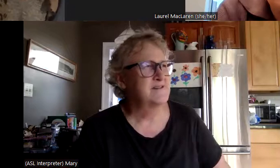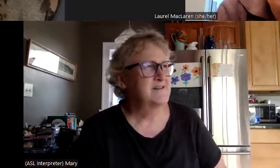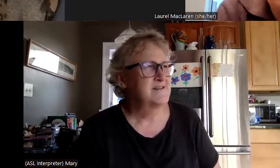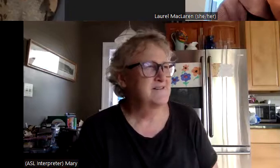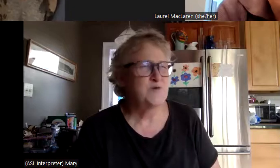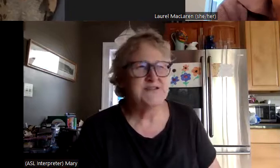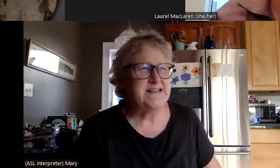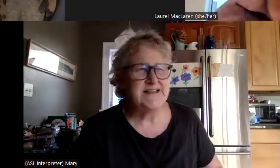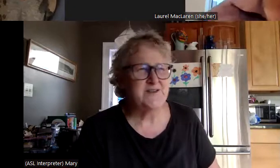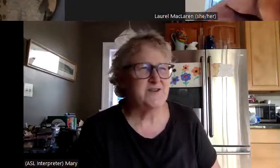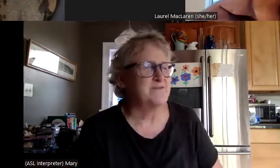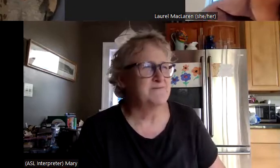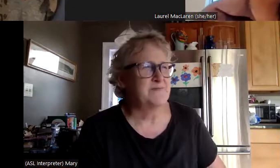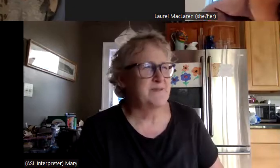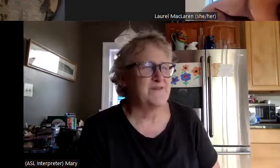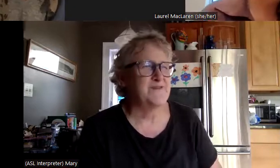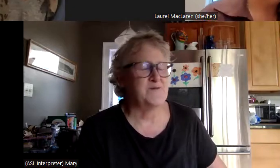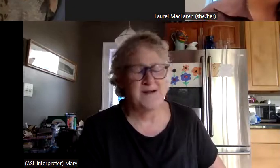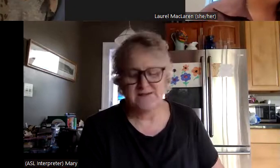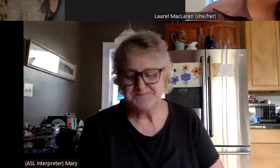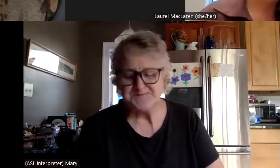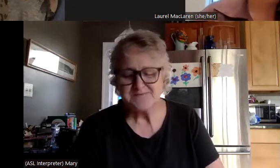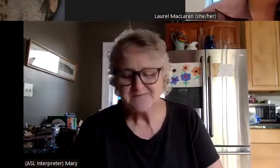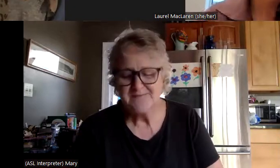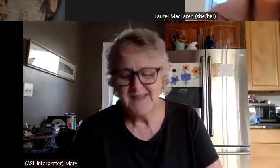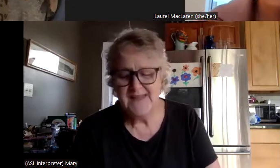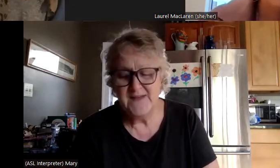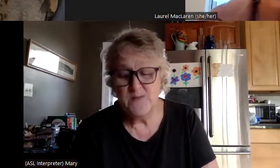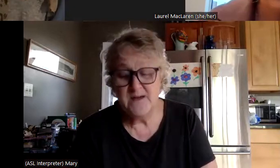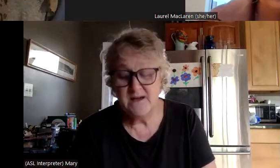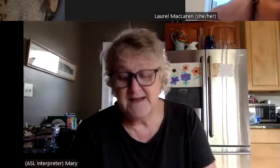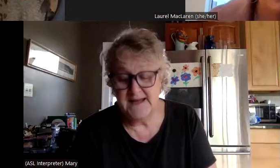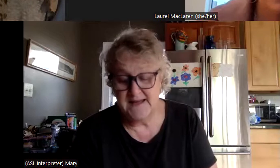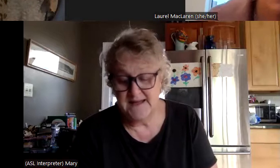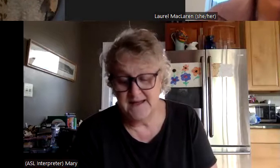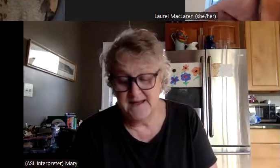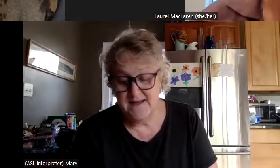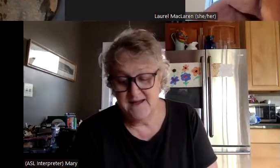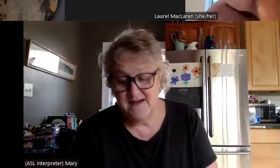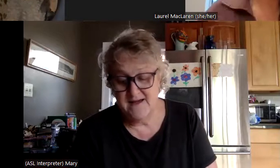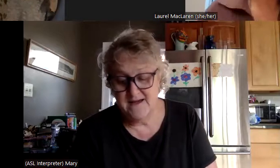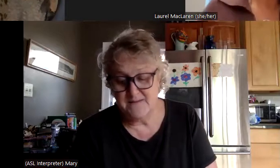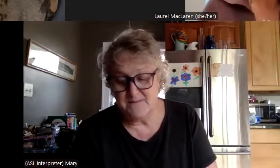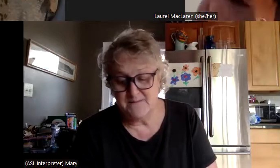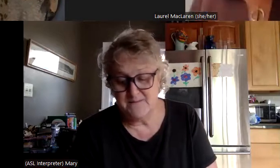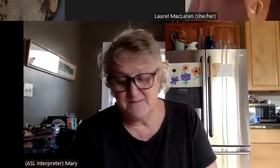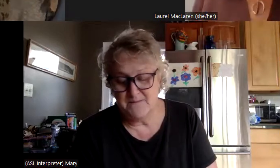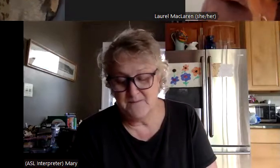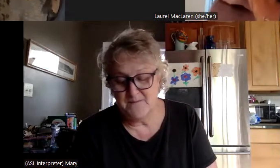was 14 or maybe Mhm. 15, whatever. And they went on a